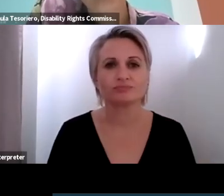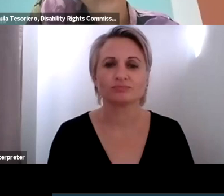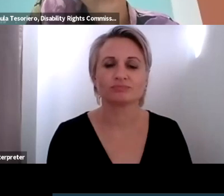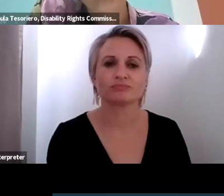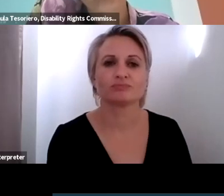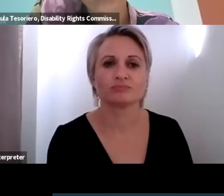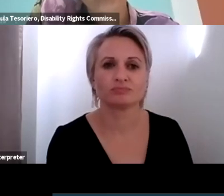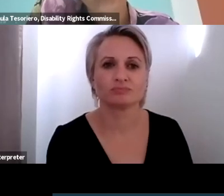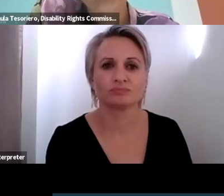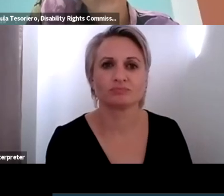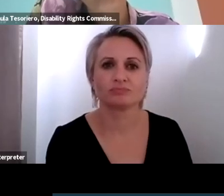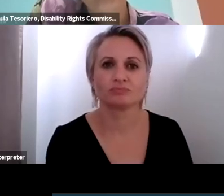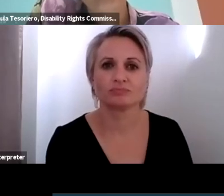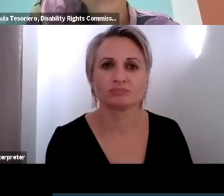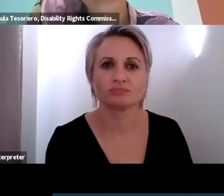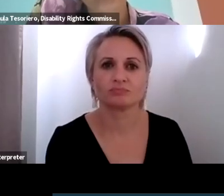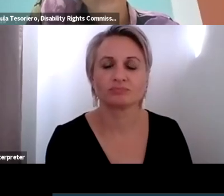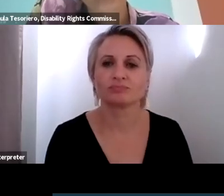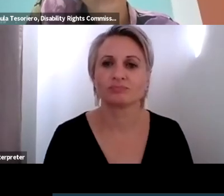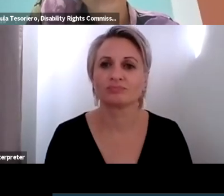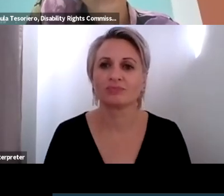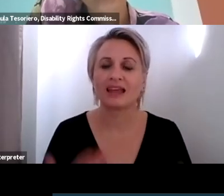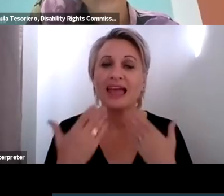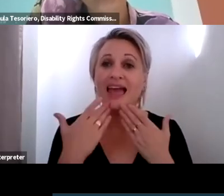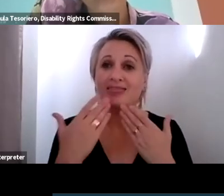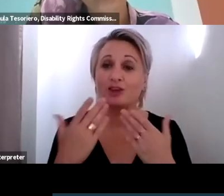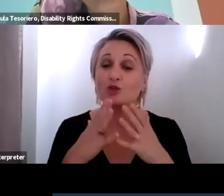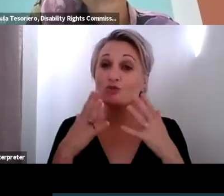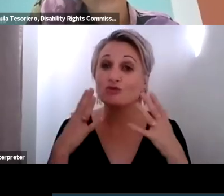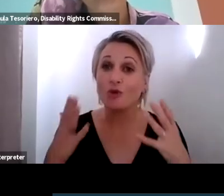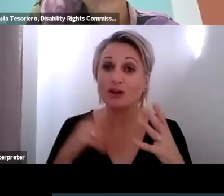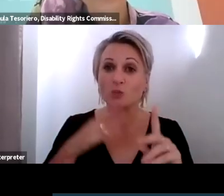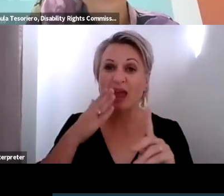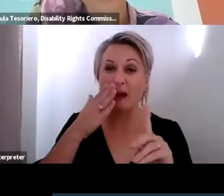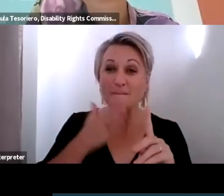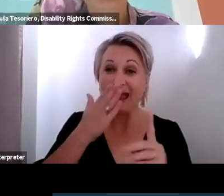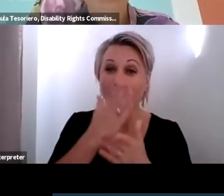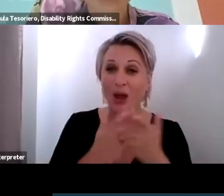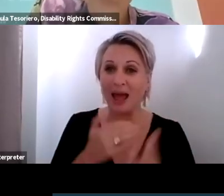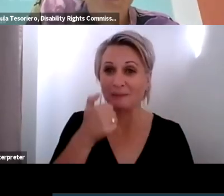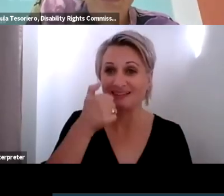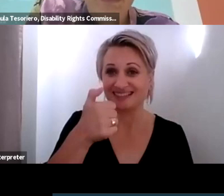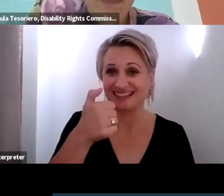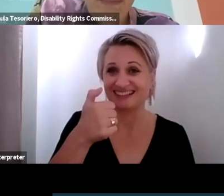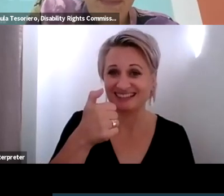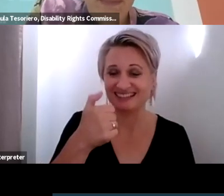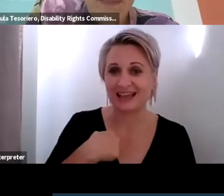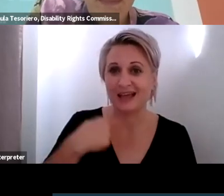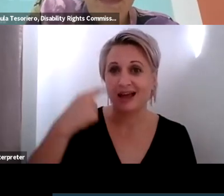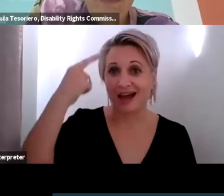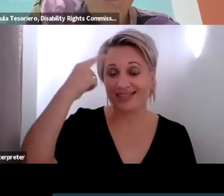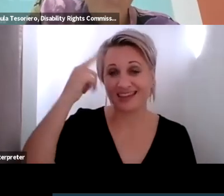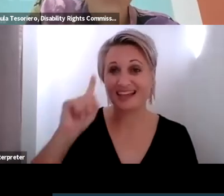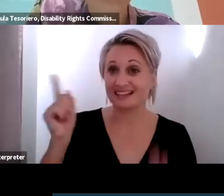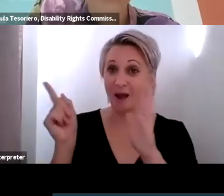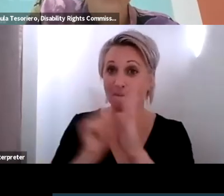Thank you so much. And we are bang on 6:30, which I believe is my dong.